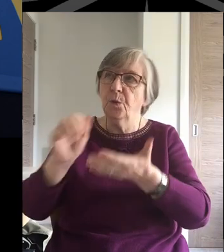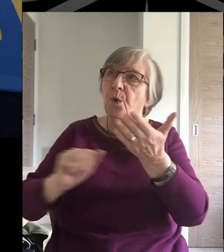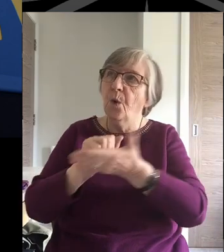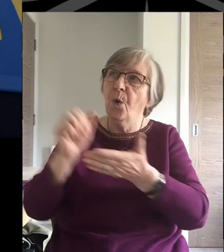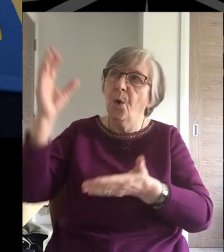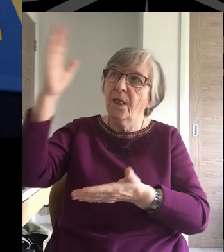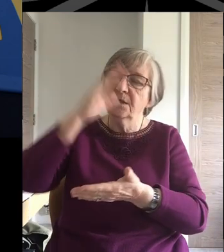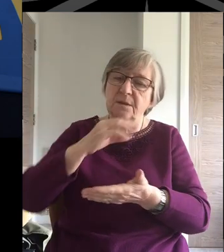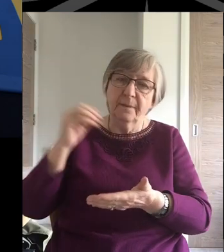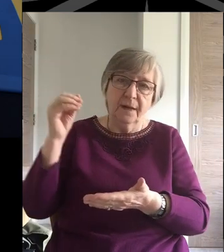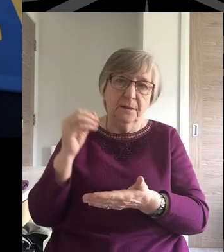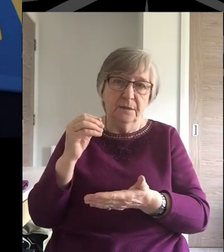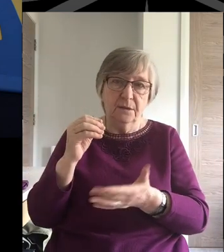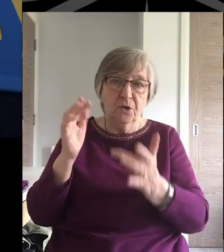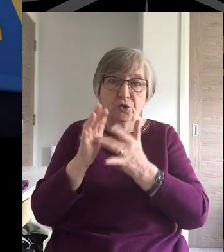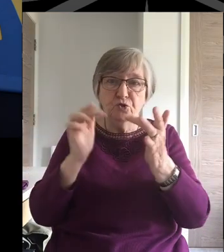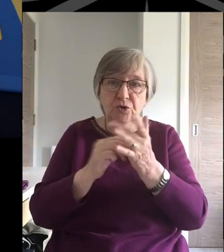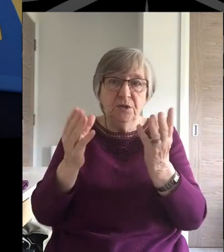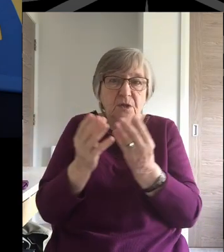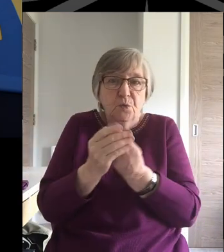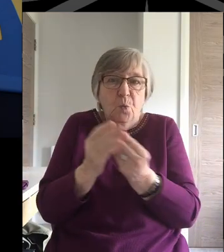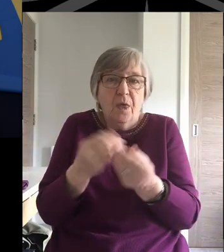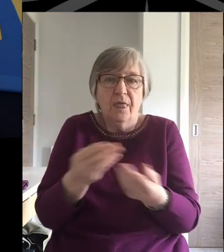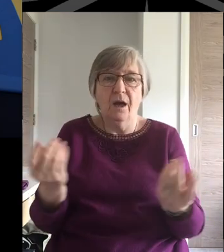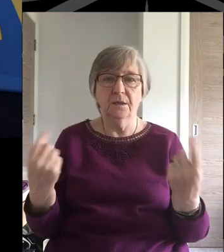the Spirit of Jesus with us.